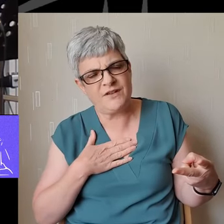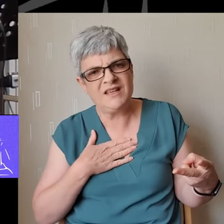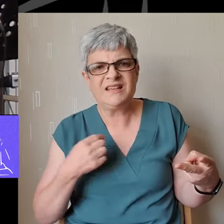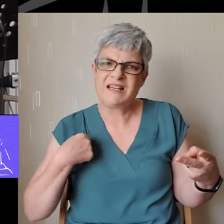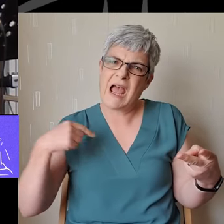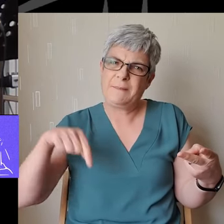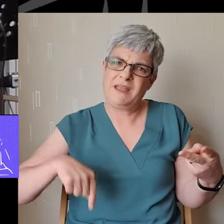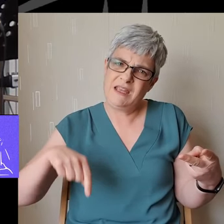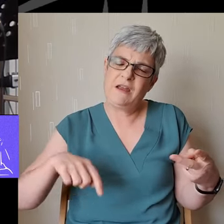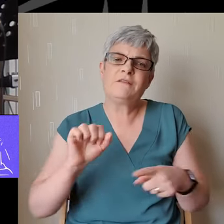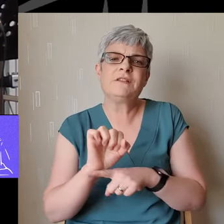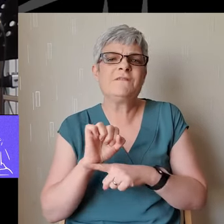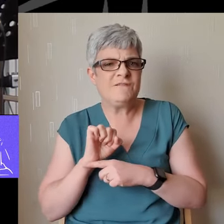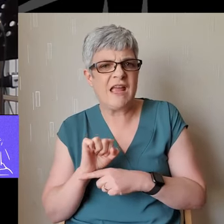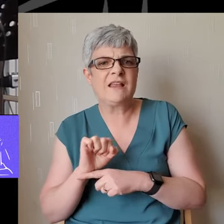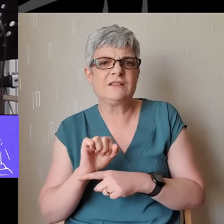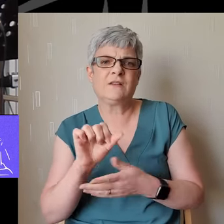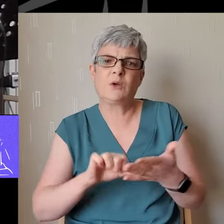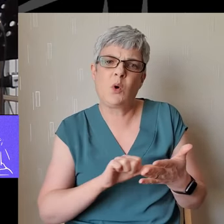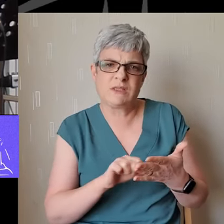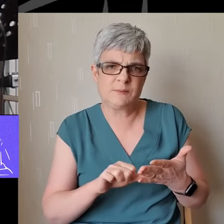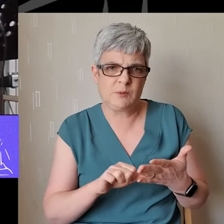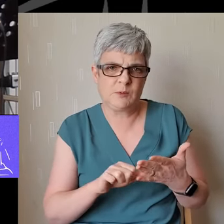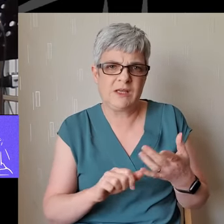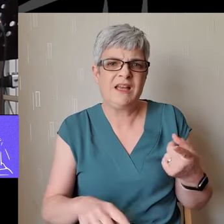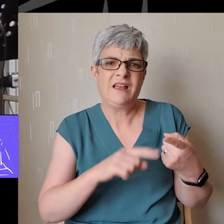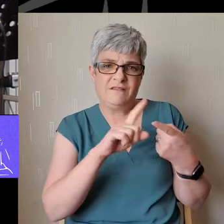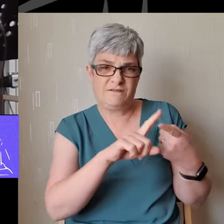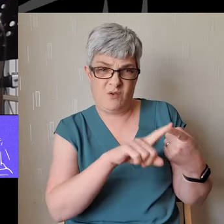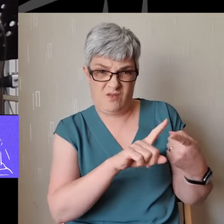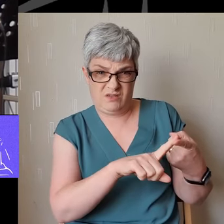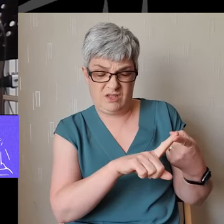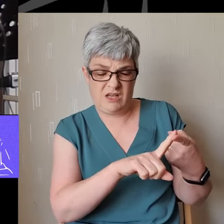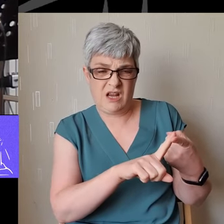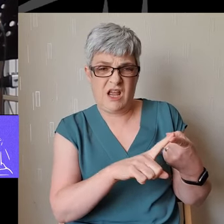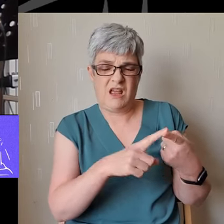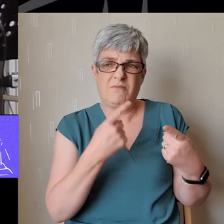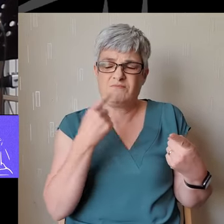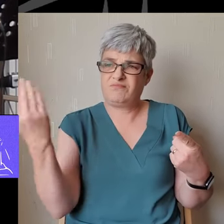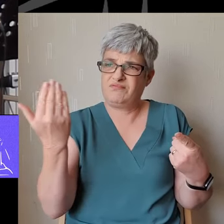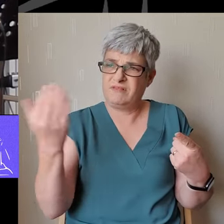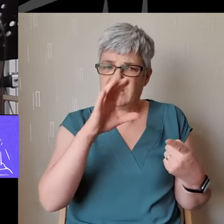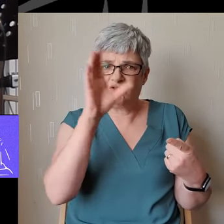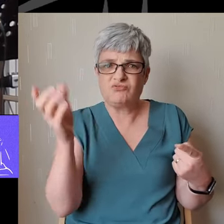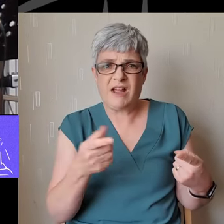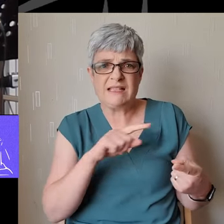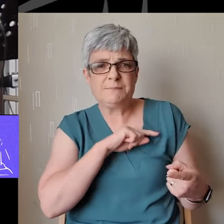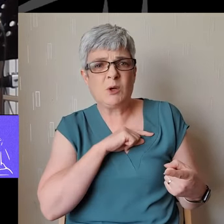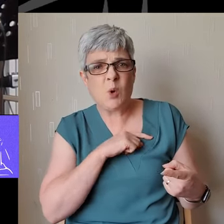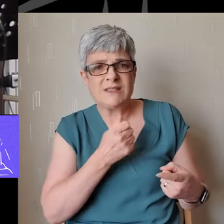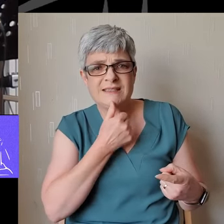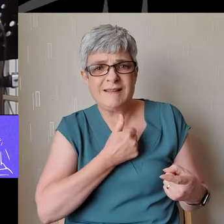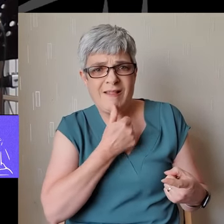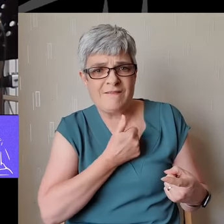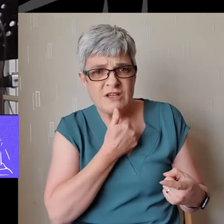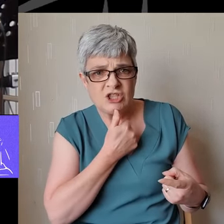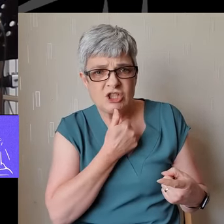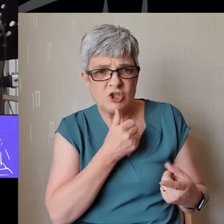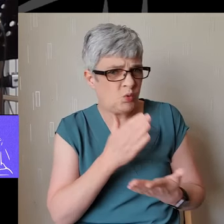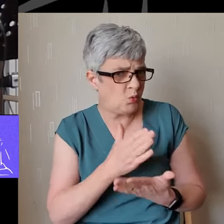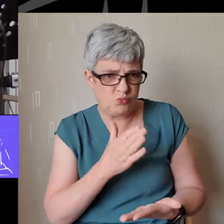the defense of the gospel. The former preach Christ out of selfish ambition, not